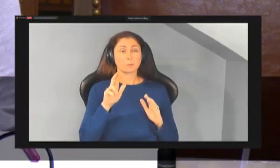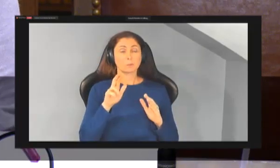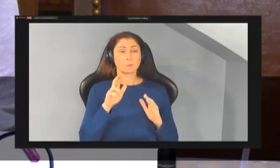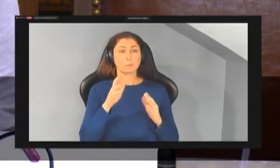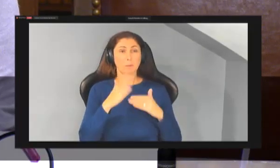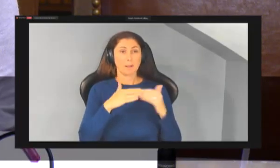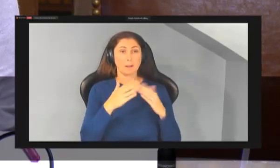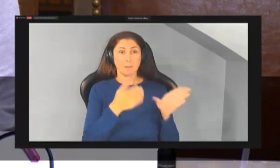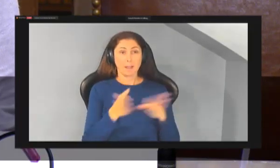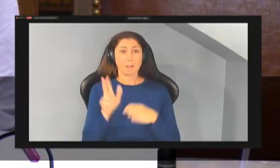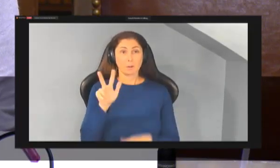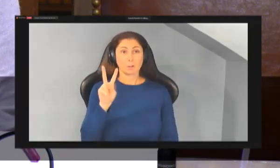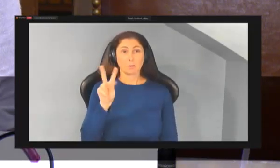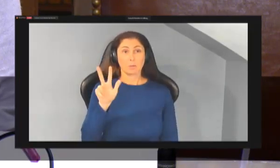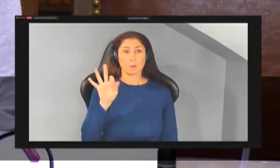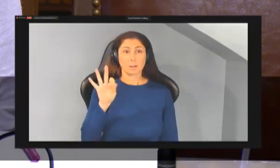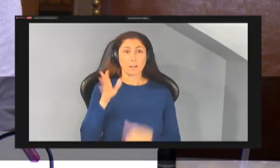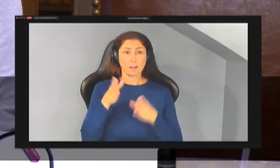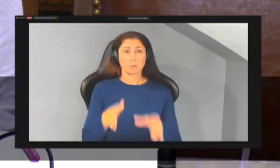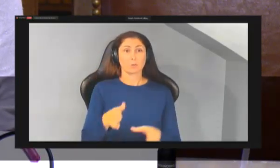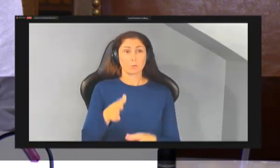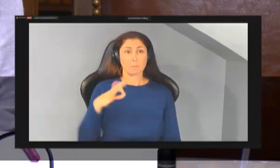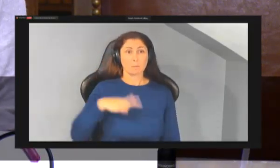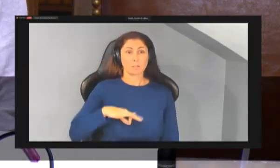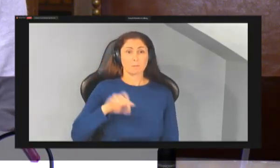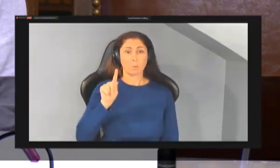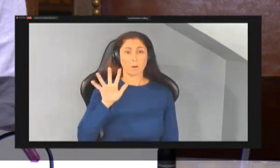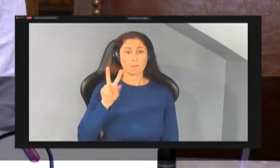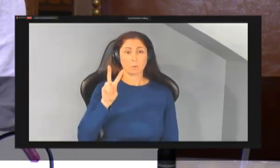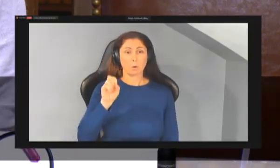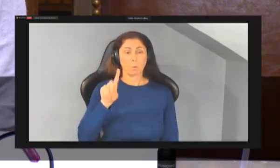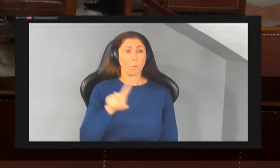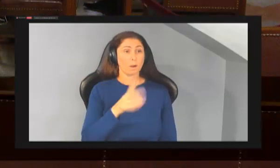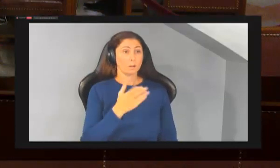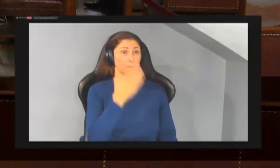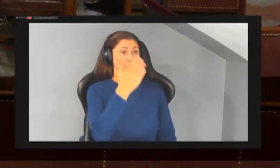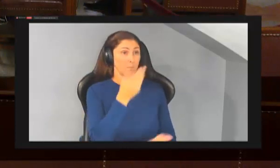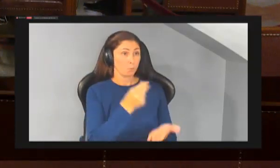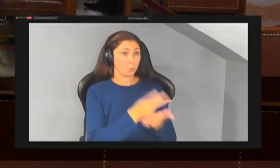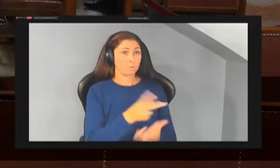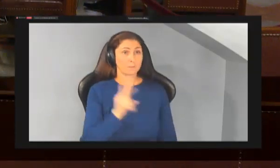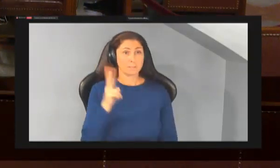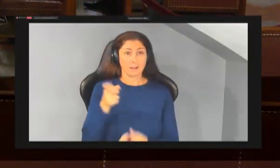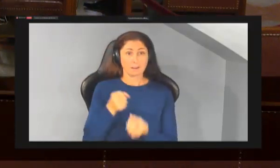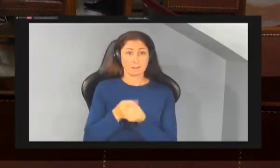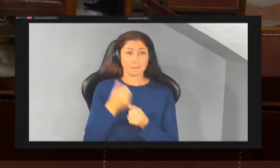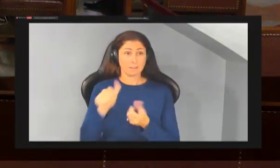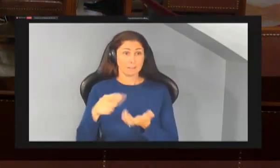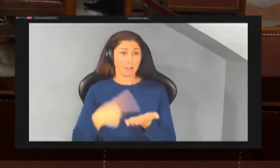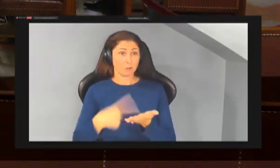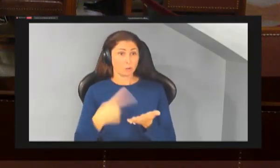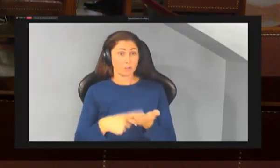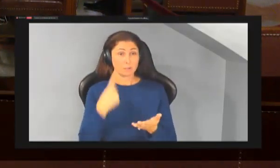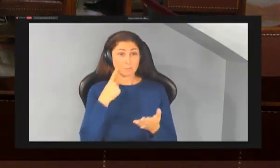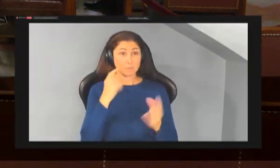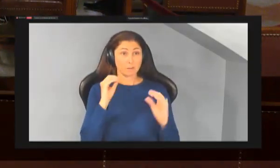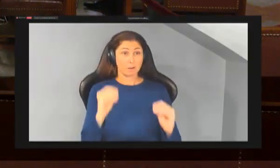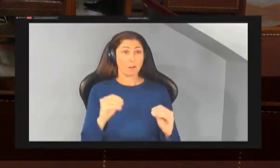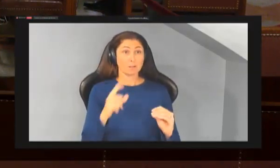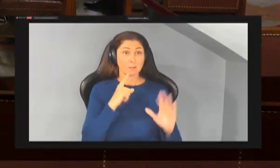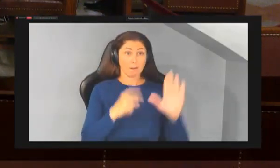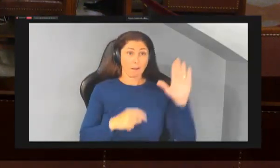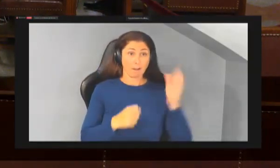3239th Street, Pittsburgh 15201. Motion to approve. Second. Any discussion? Seeing none, all those in favor say